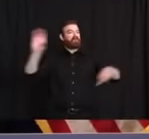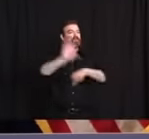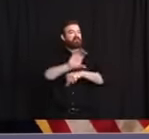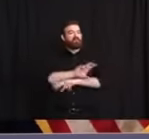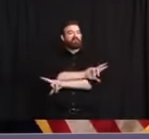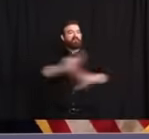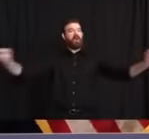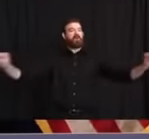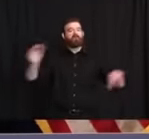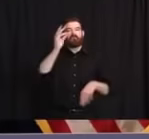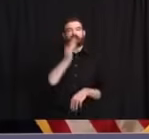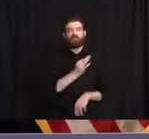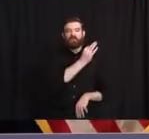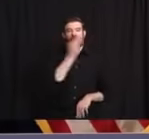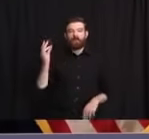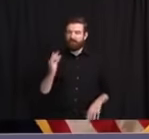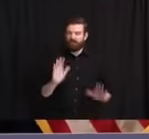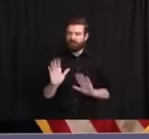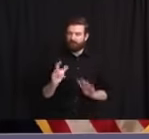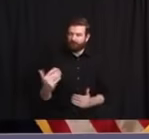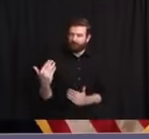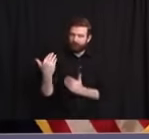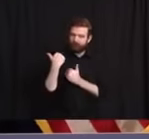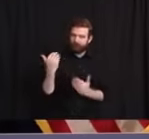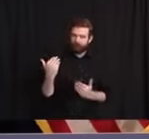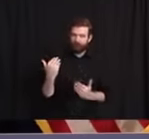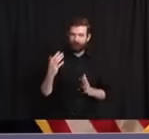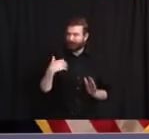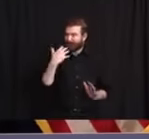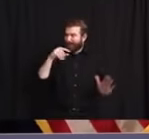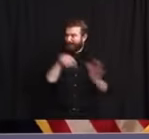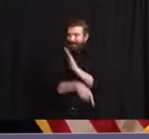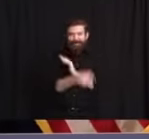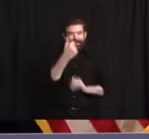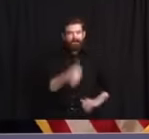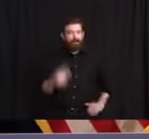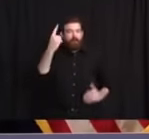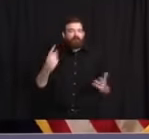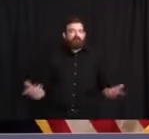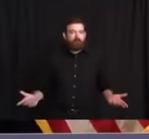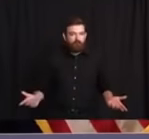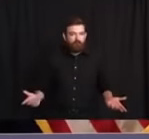it responsibly and we don't want to kill anybody. Thank you. Sir.